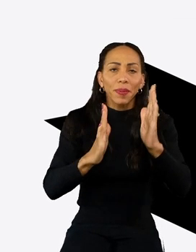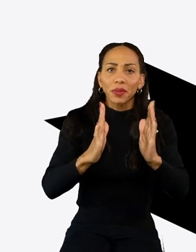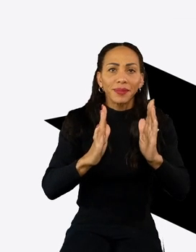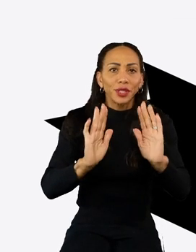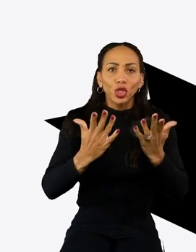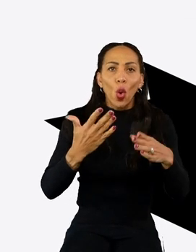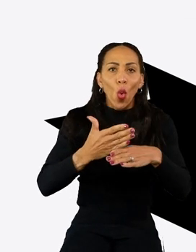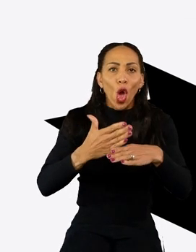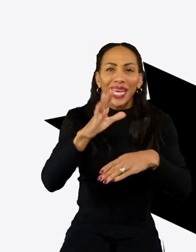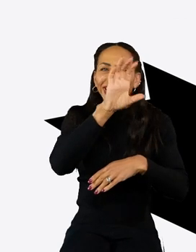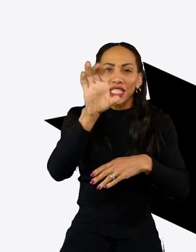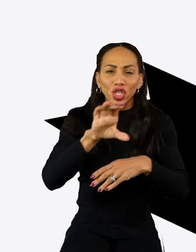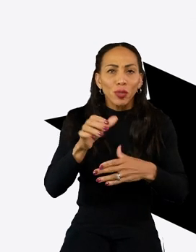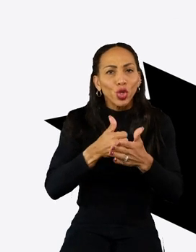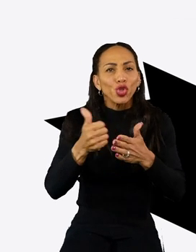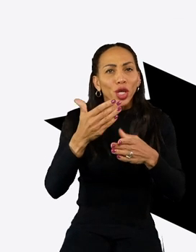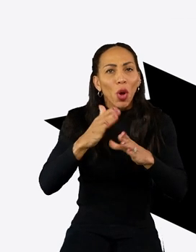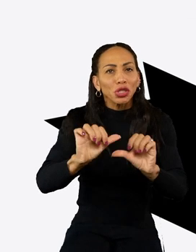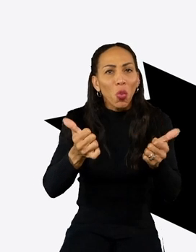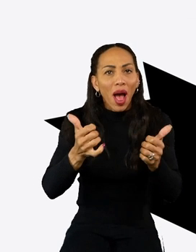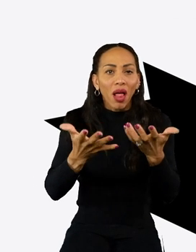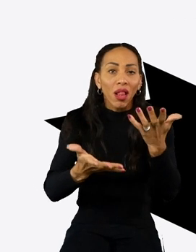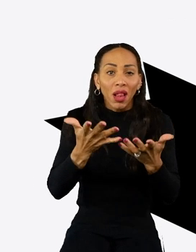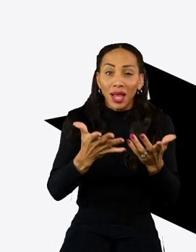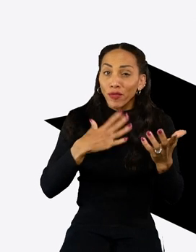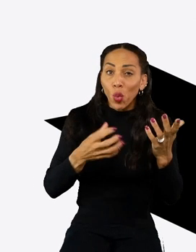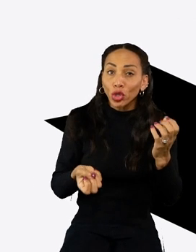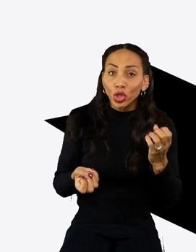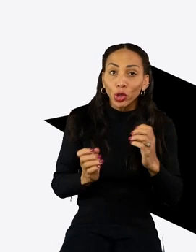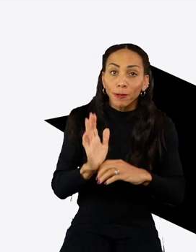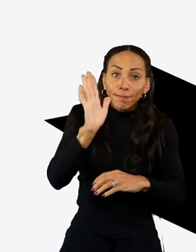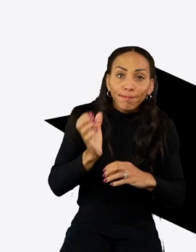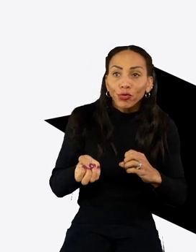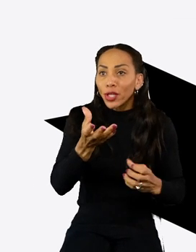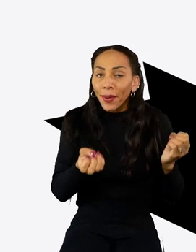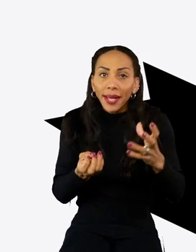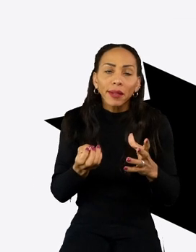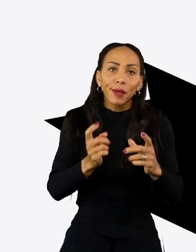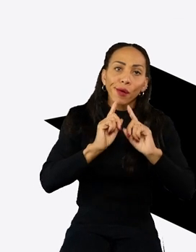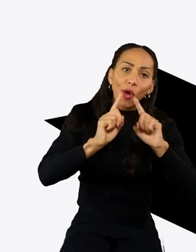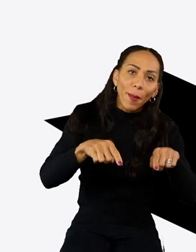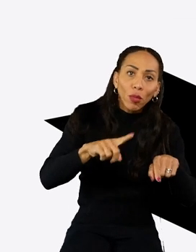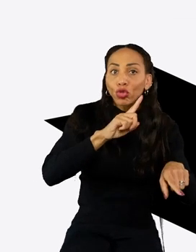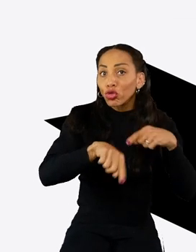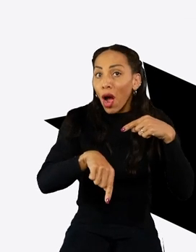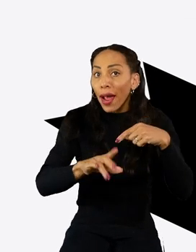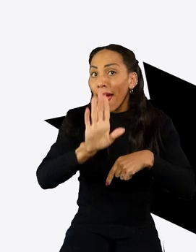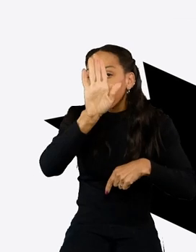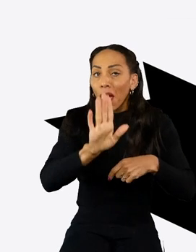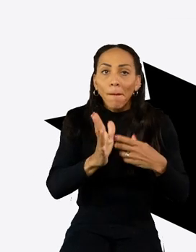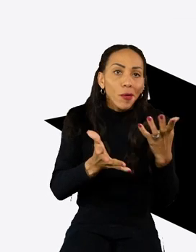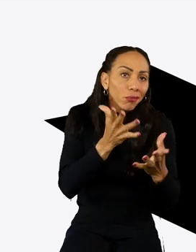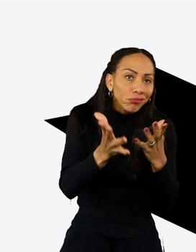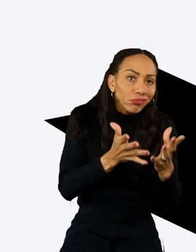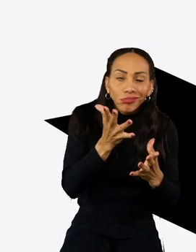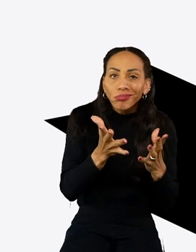Apologies if hands going up has not working as well in Zoom at the moment as it would normally do. but if people want to sort of